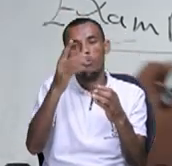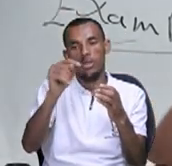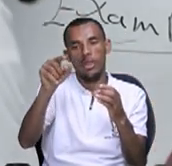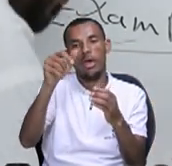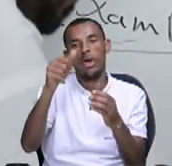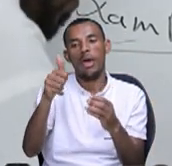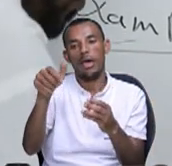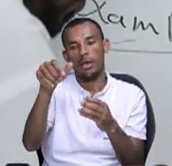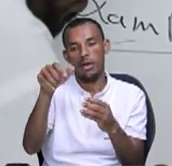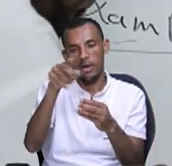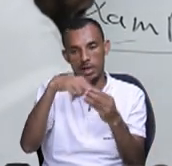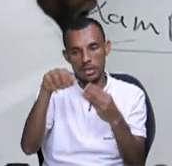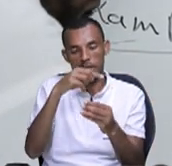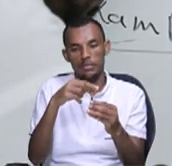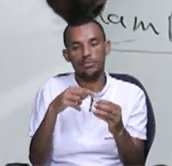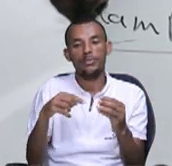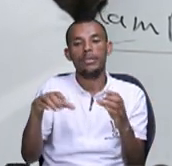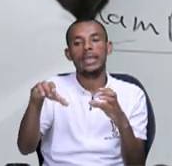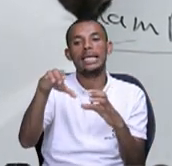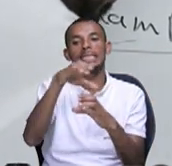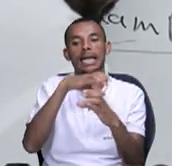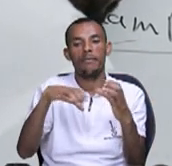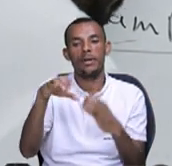is circumference of